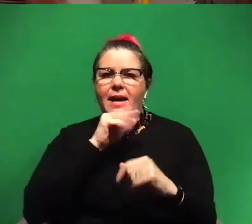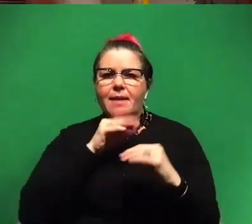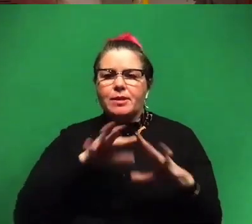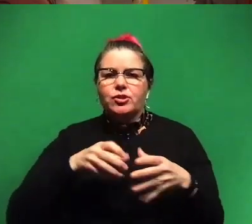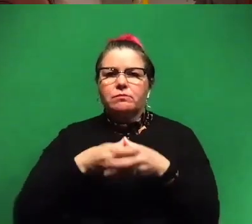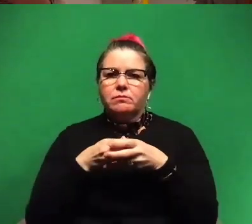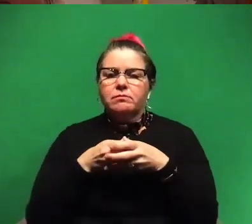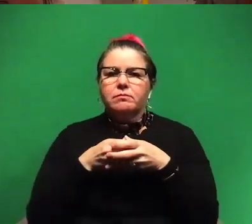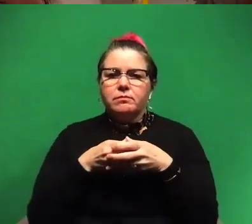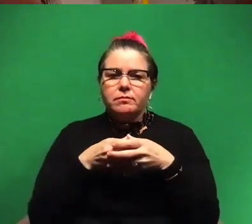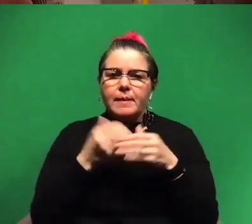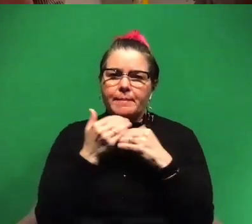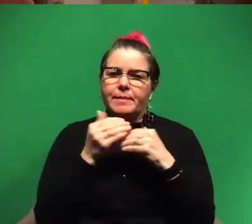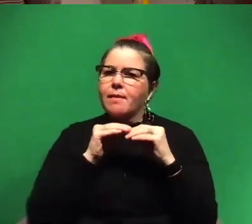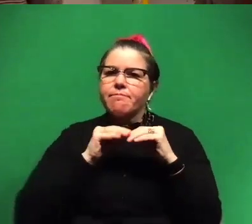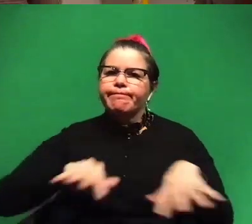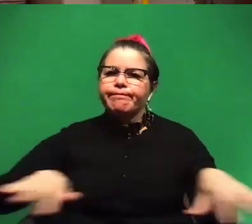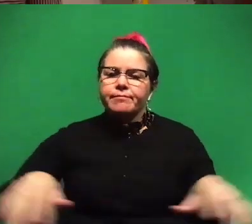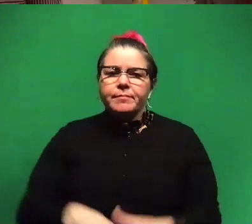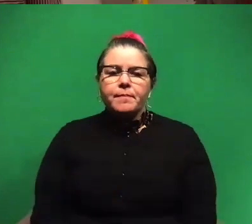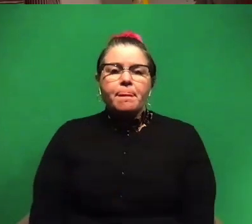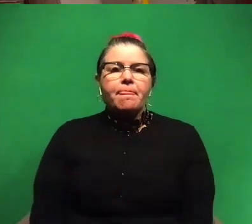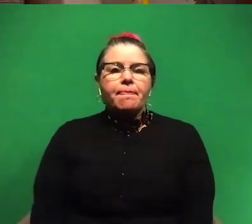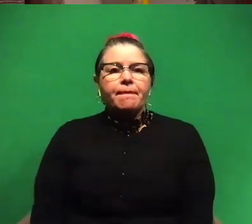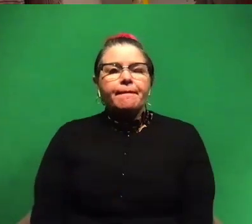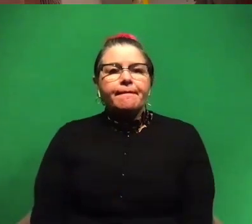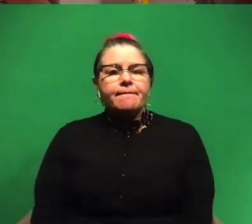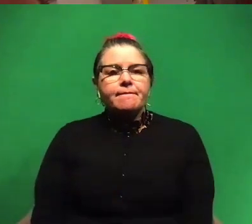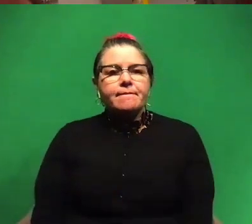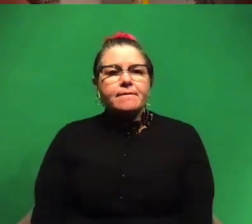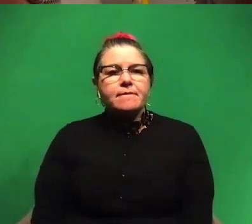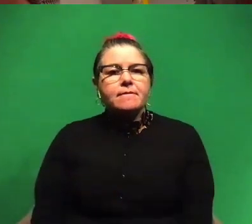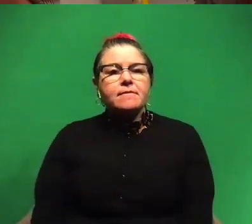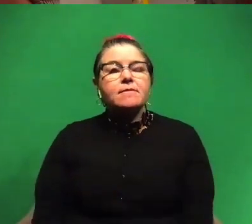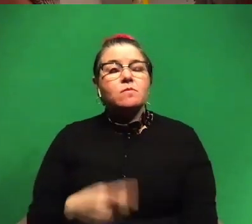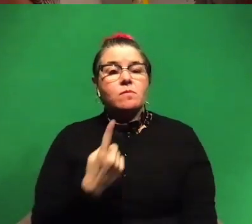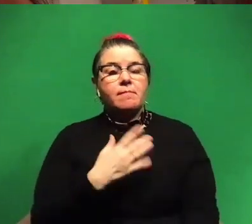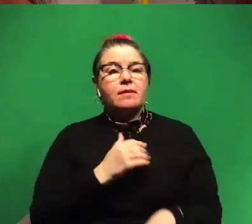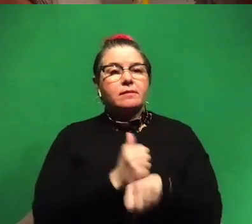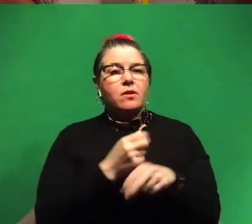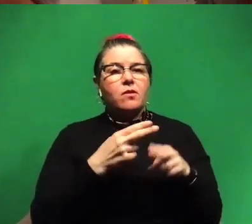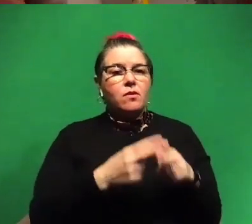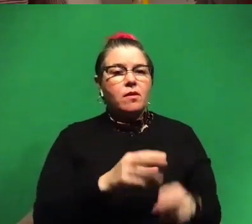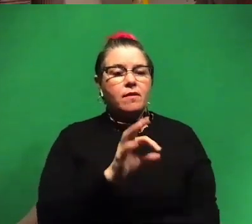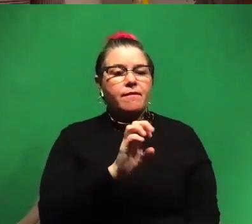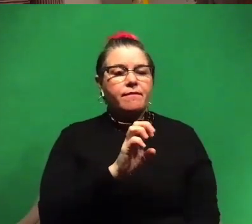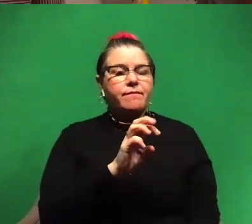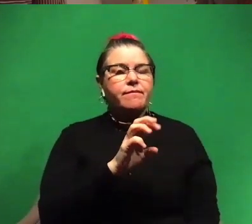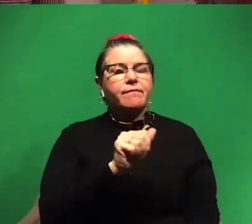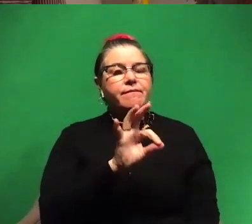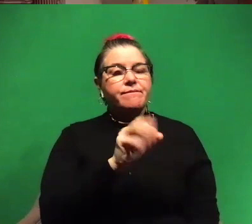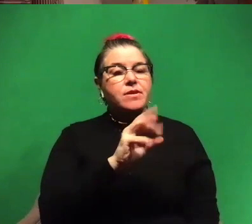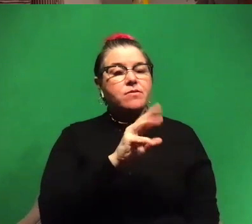environment as much as possible. And so one site that I work on is called the Faro Mine in the